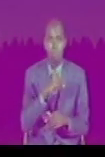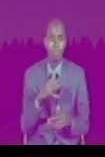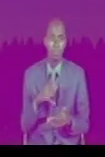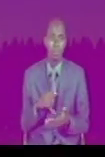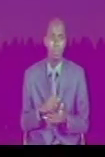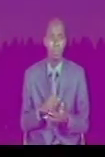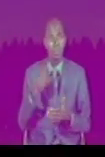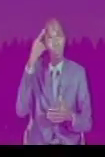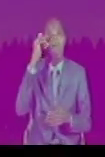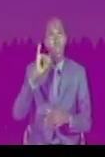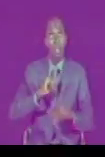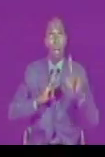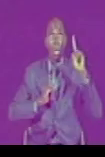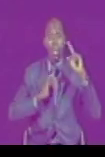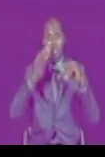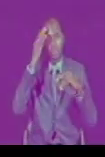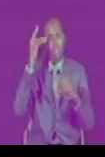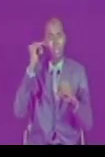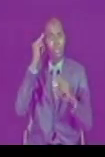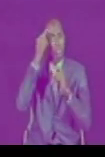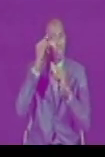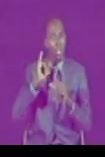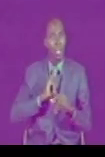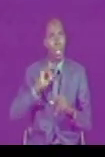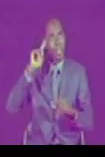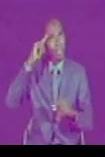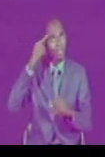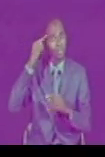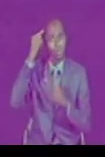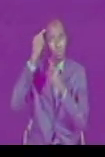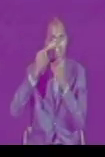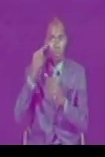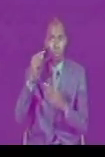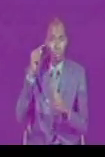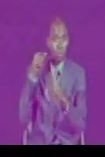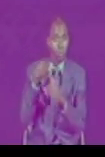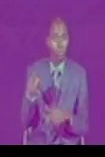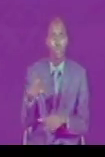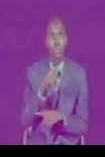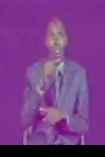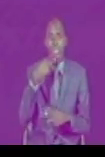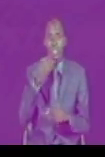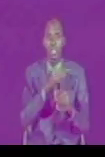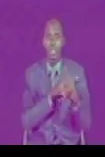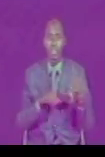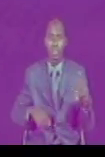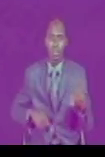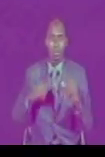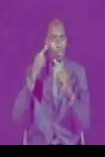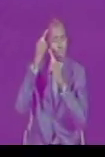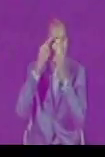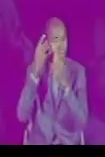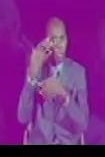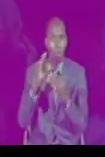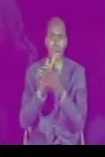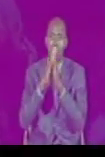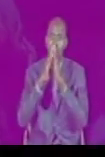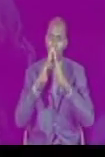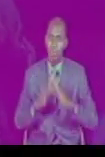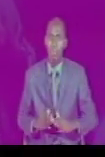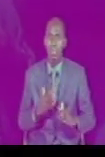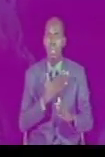that I think toward you, says the Lord. Thoughts of peace, not of evil, to give you. Give you